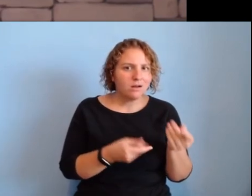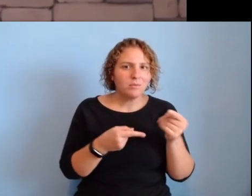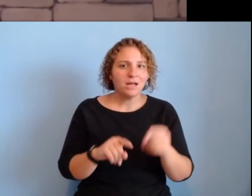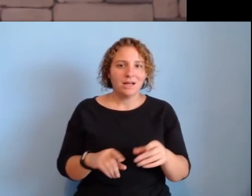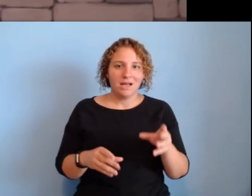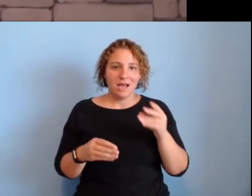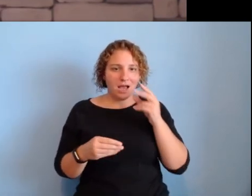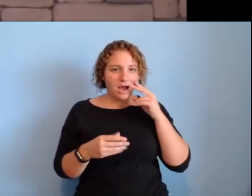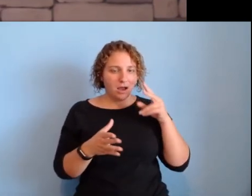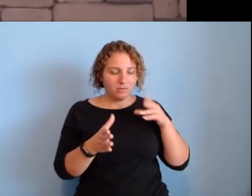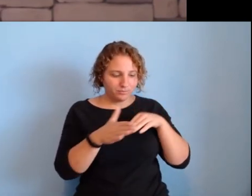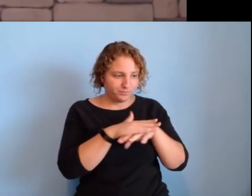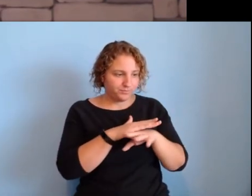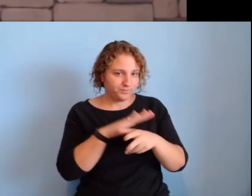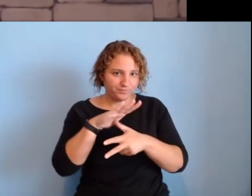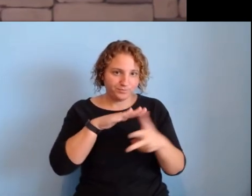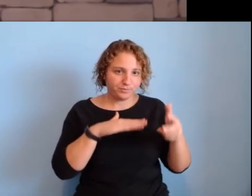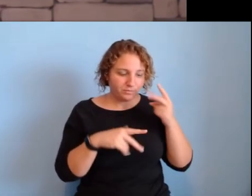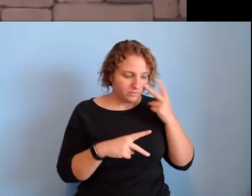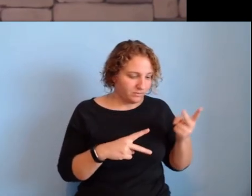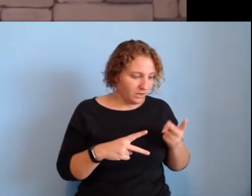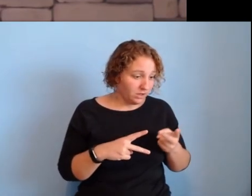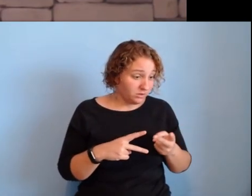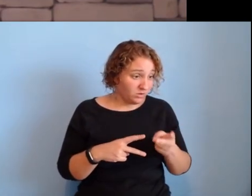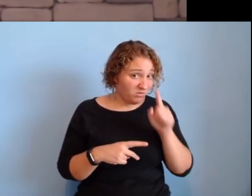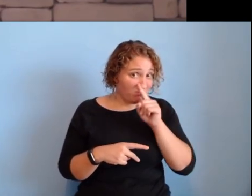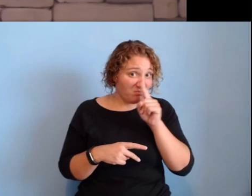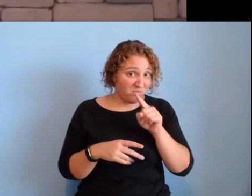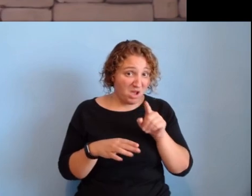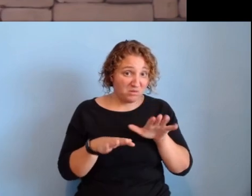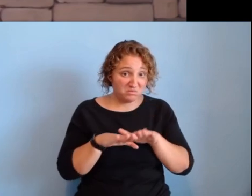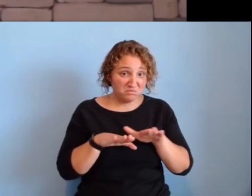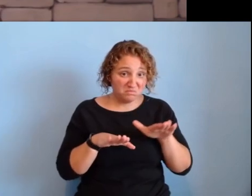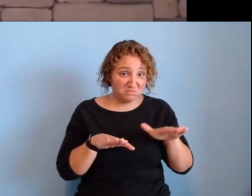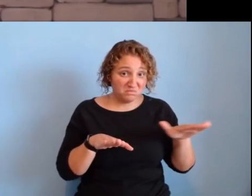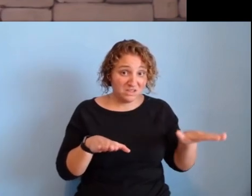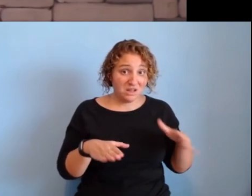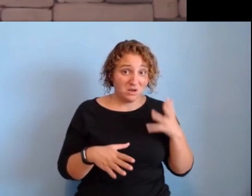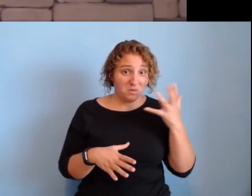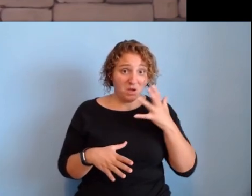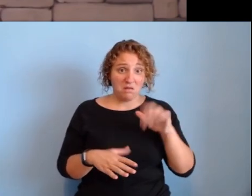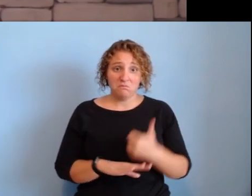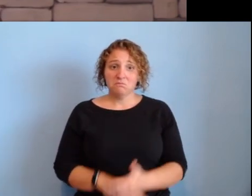the door when I came in the garage. Flat out, just the one little leg. It was like, gee whiz, she's a taxidermist, too.